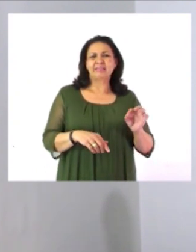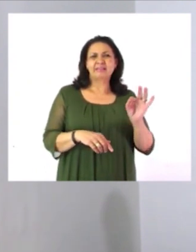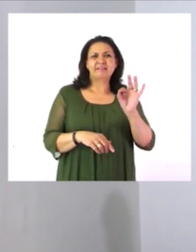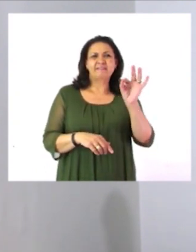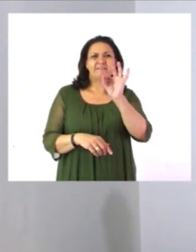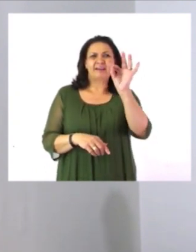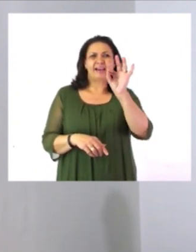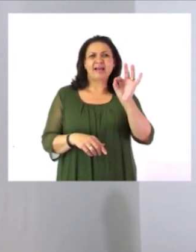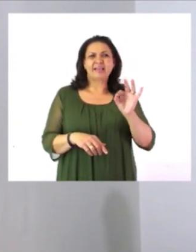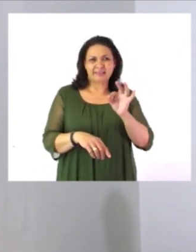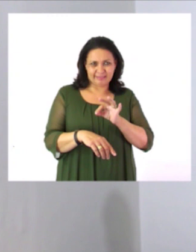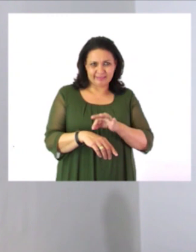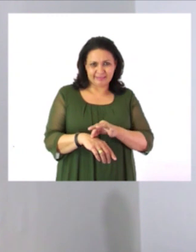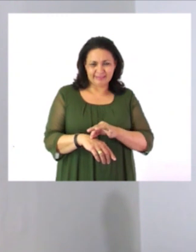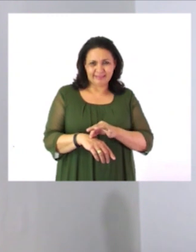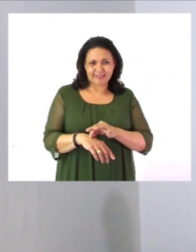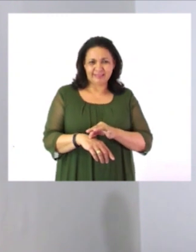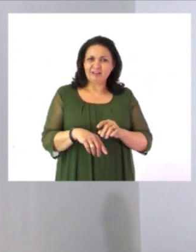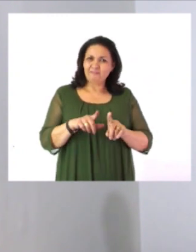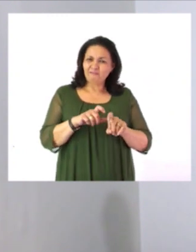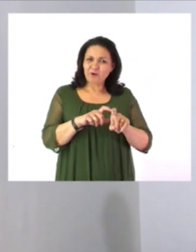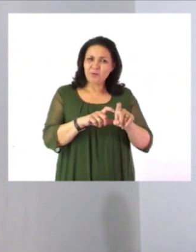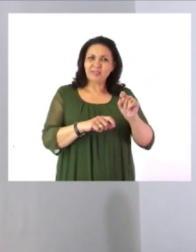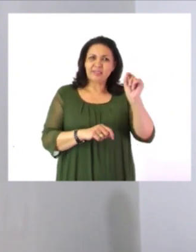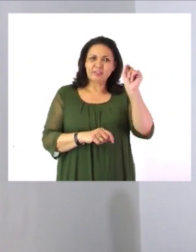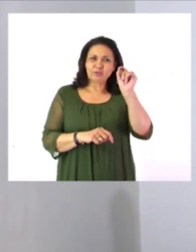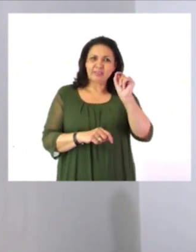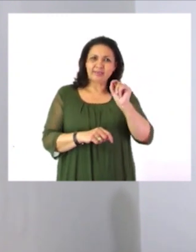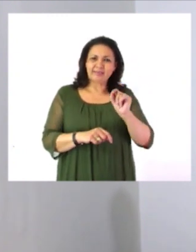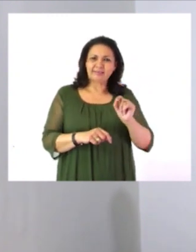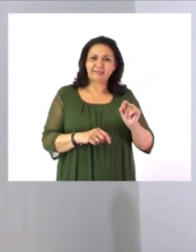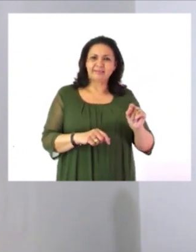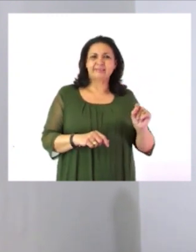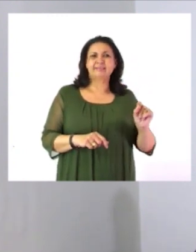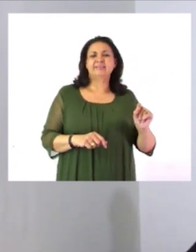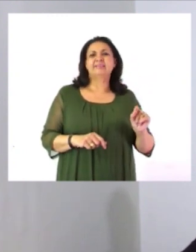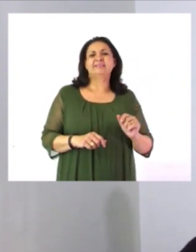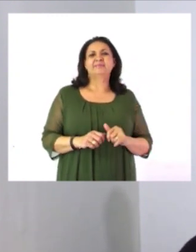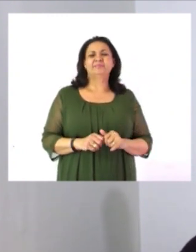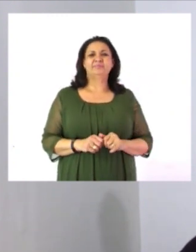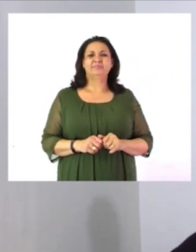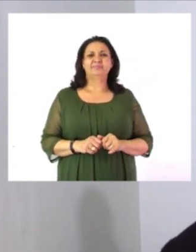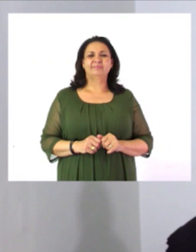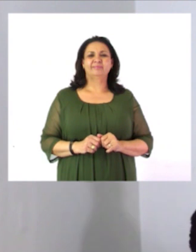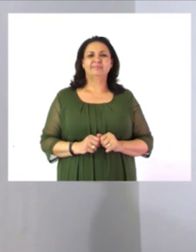place, following the dotted lines. I will do the first one for you.